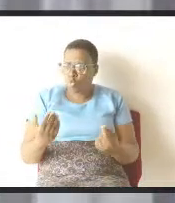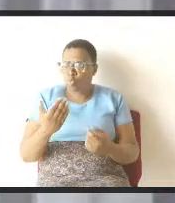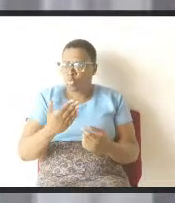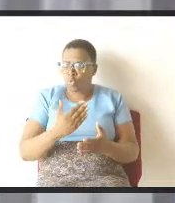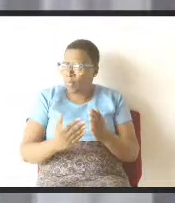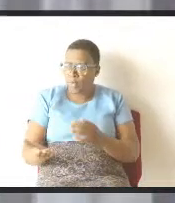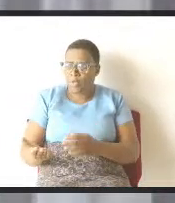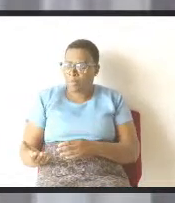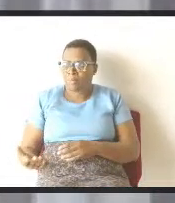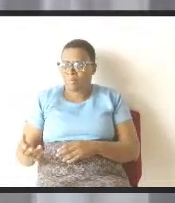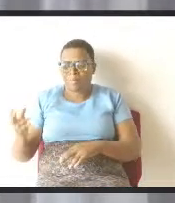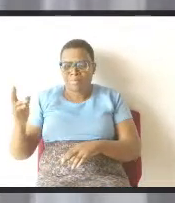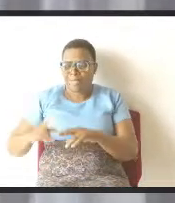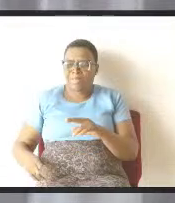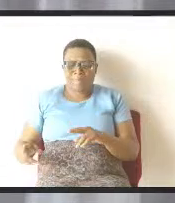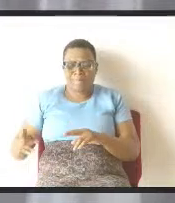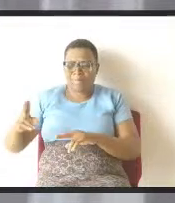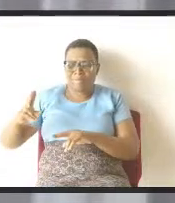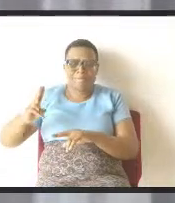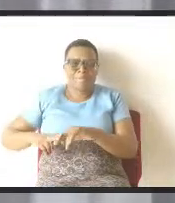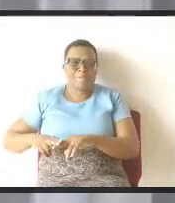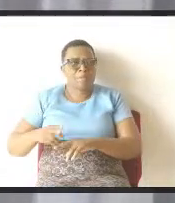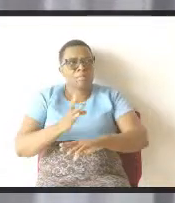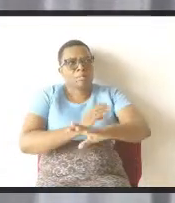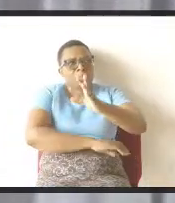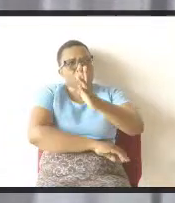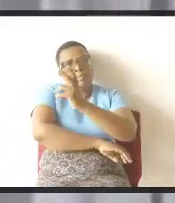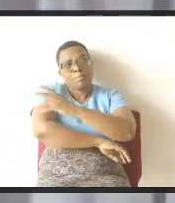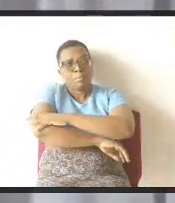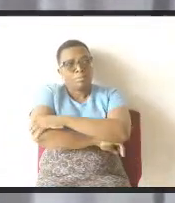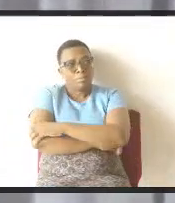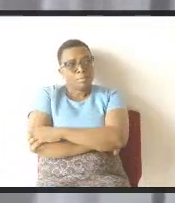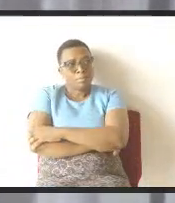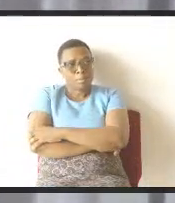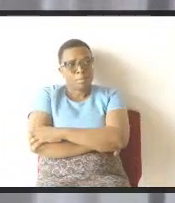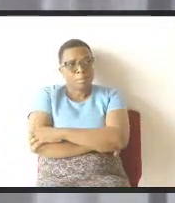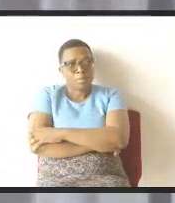You can't sit down, fold your spiritual arms,